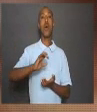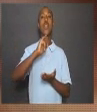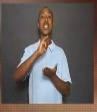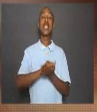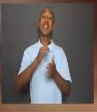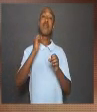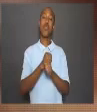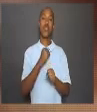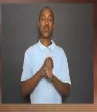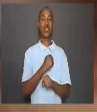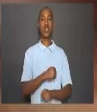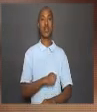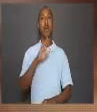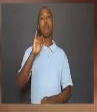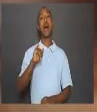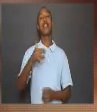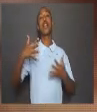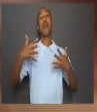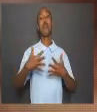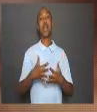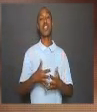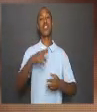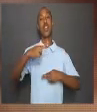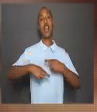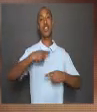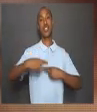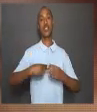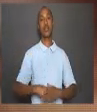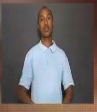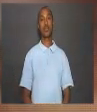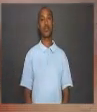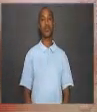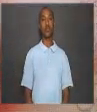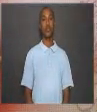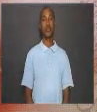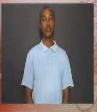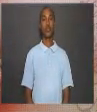that is produced by the combination reaction.